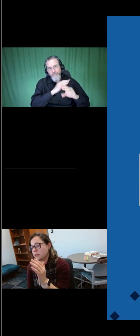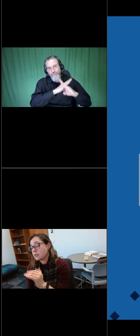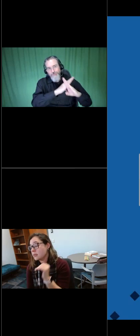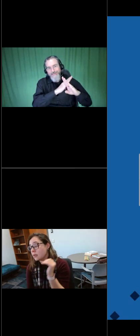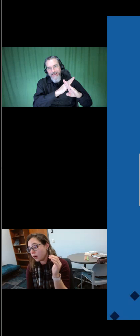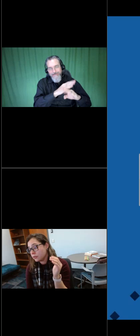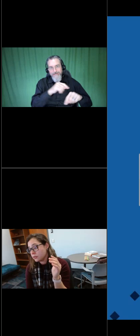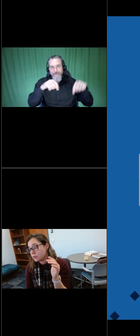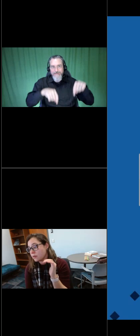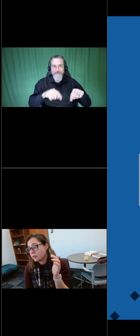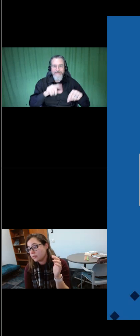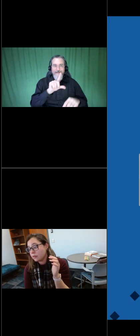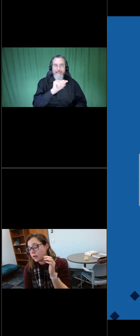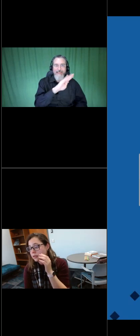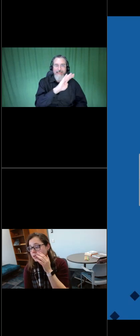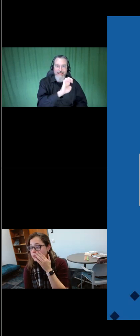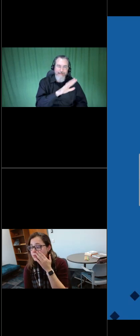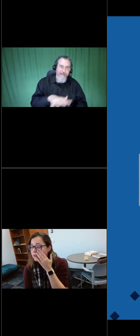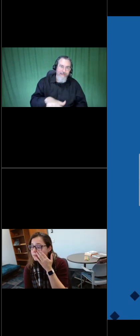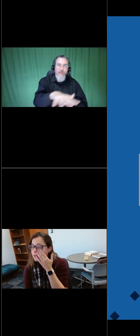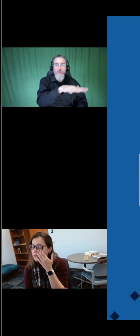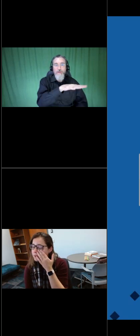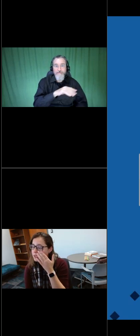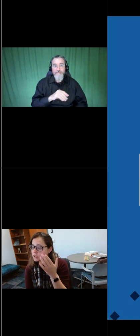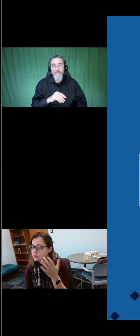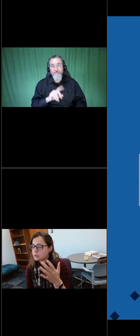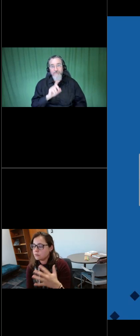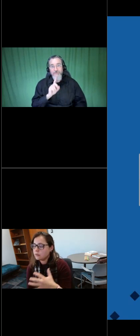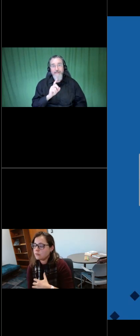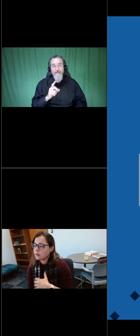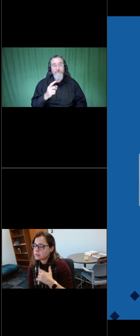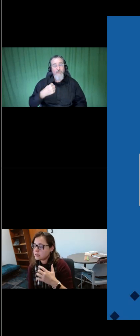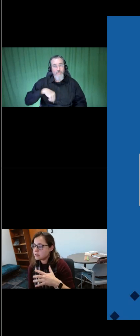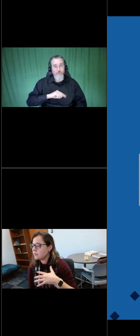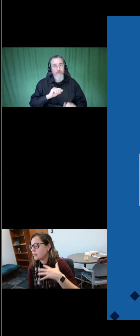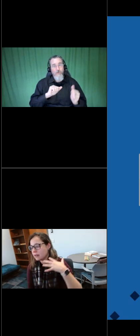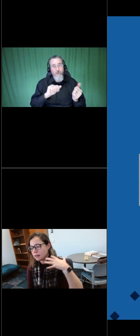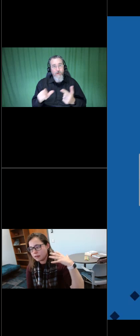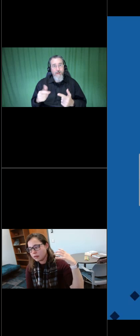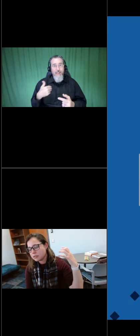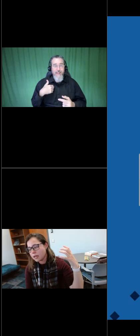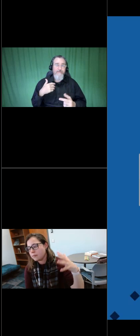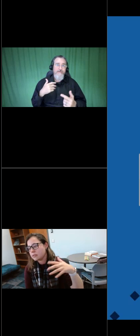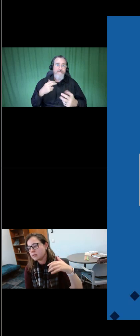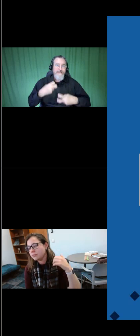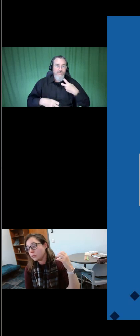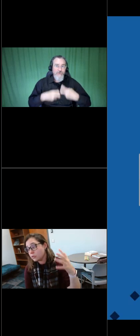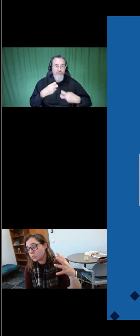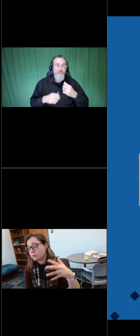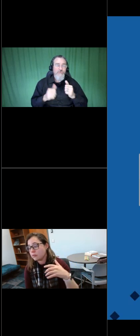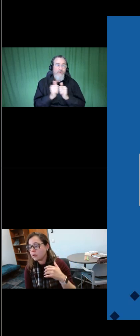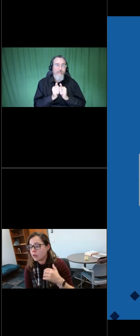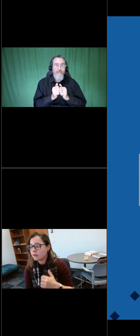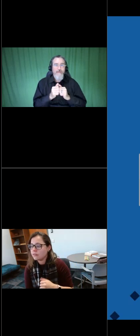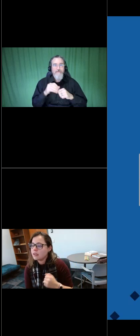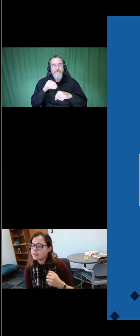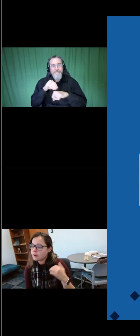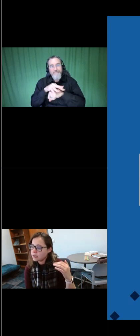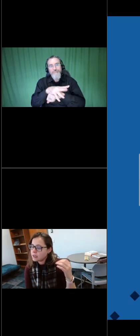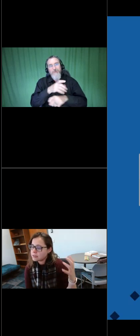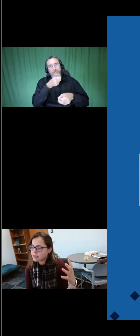4 communities and others throughout the Great Lakes who have been having issues with extensive contaminants and pollution